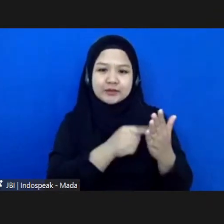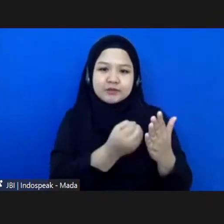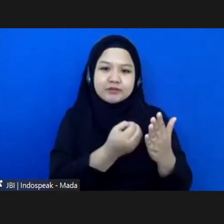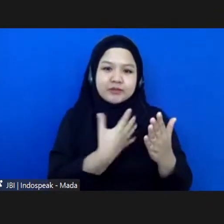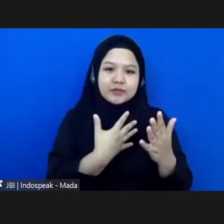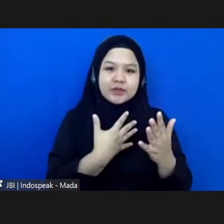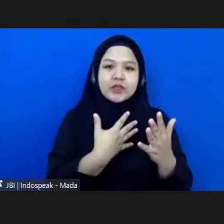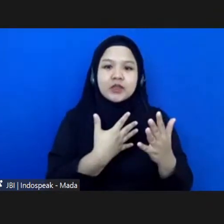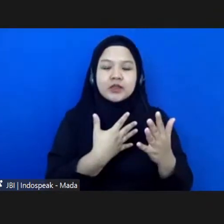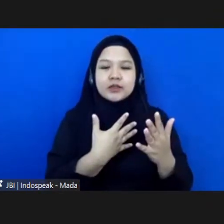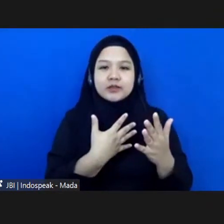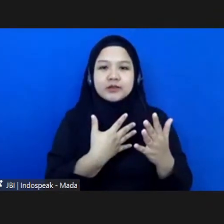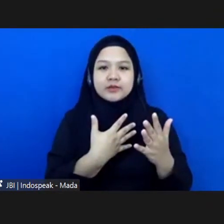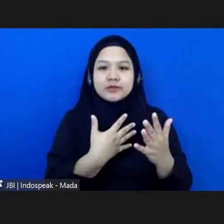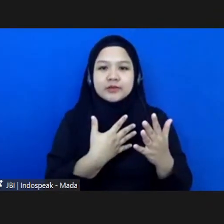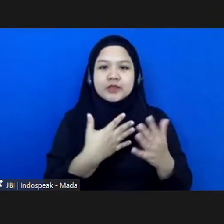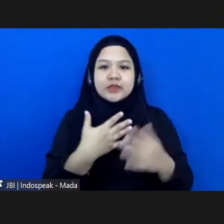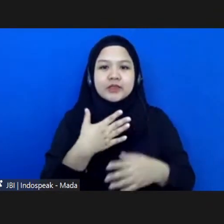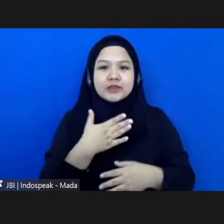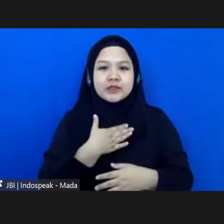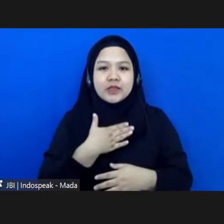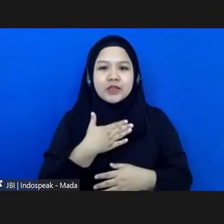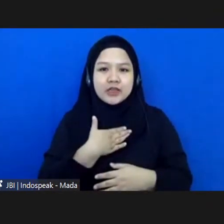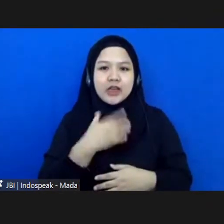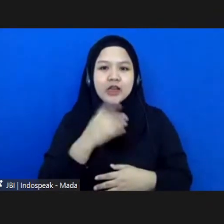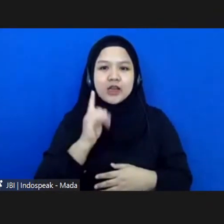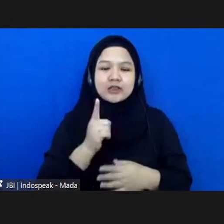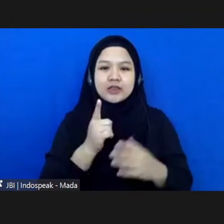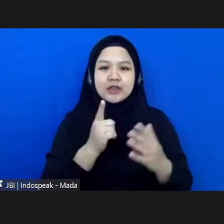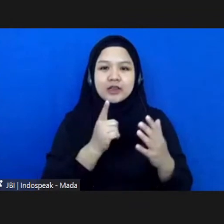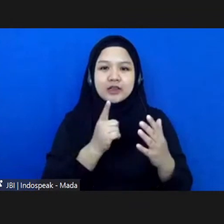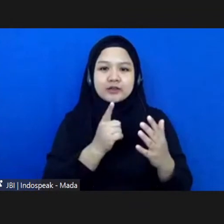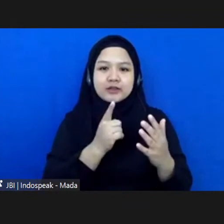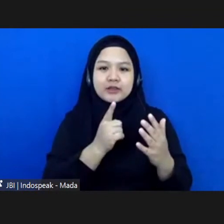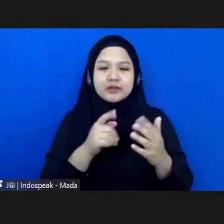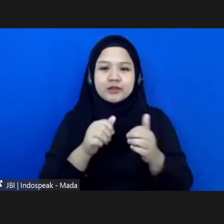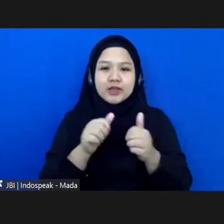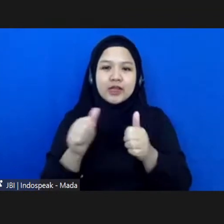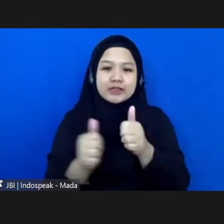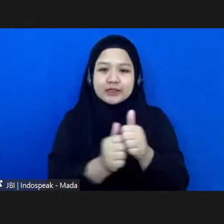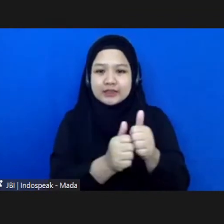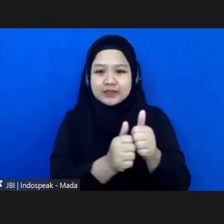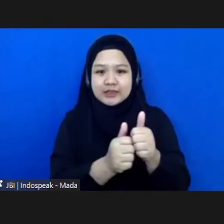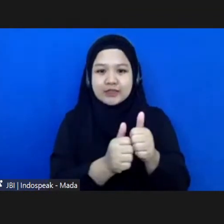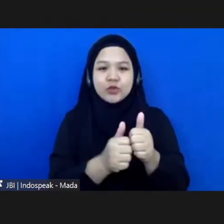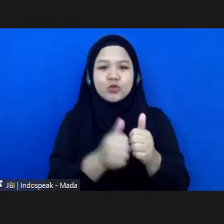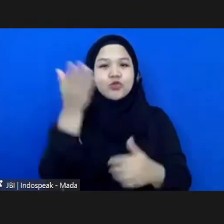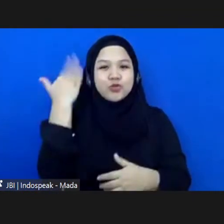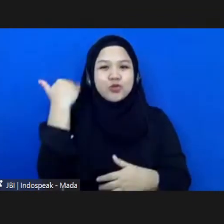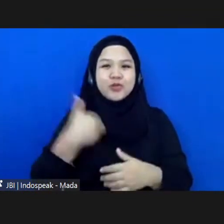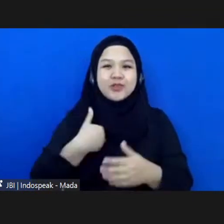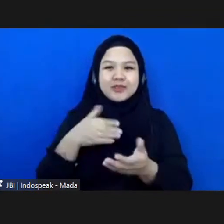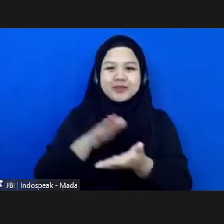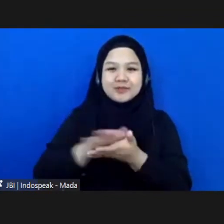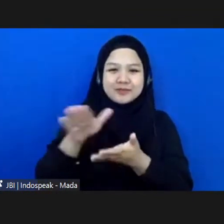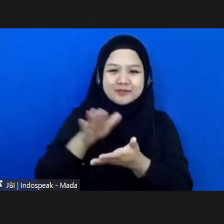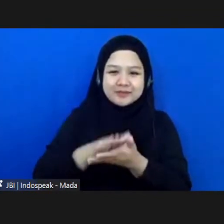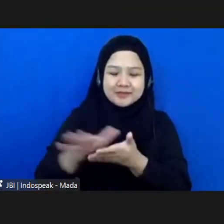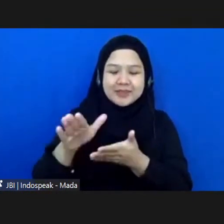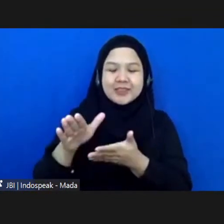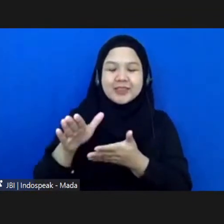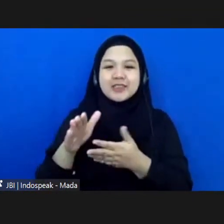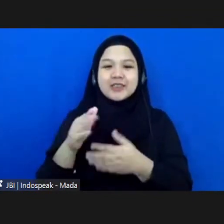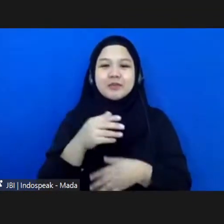to recall, is that I was once a photocopying assistant while I was studying Indonesian at the ANU, the